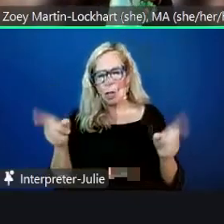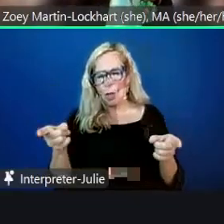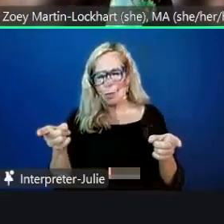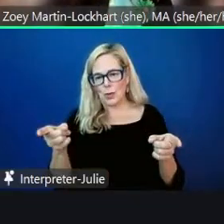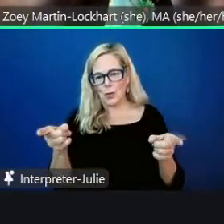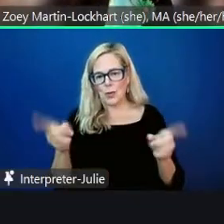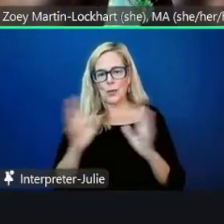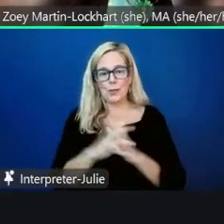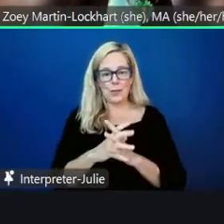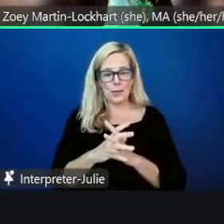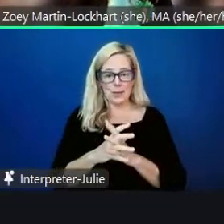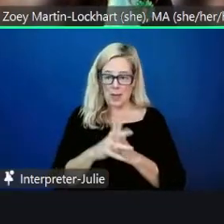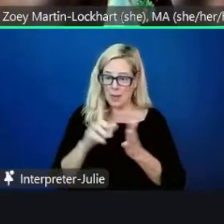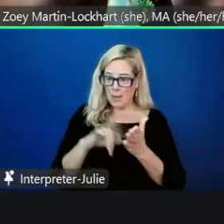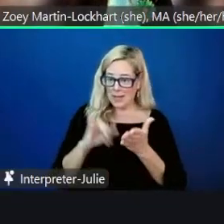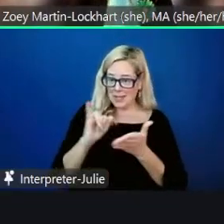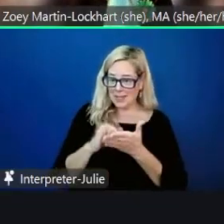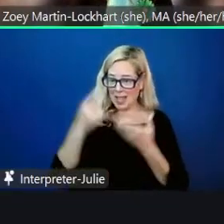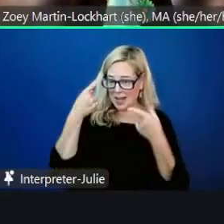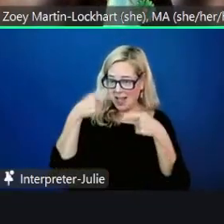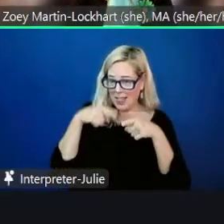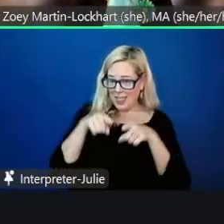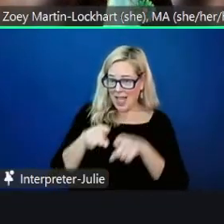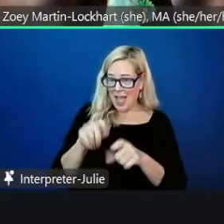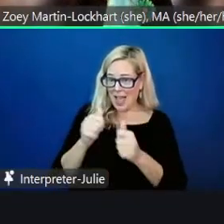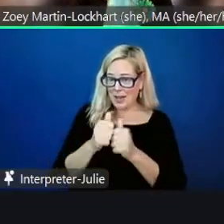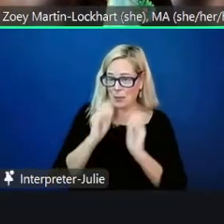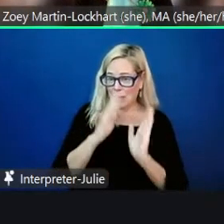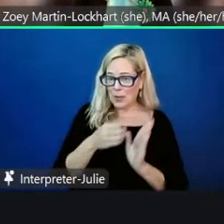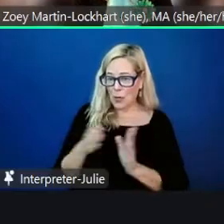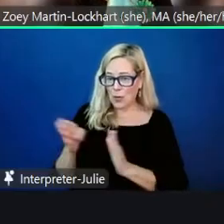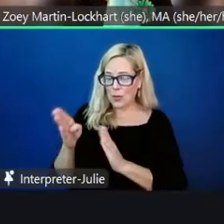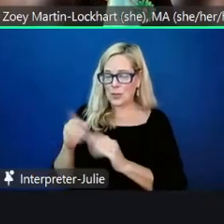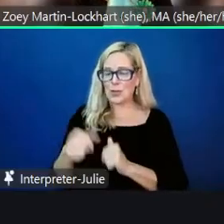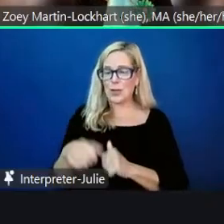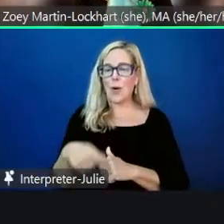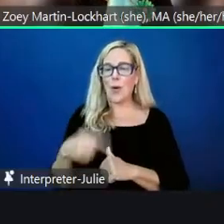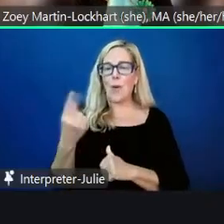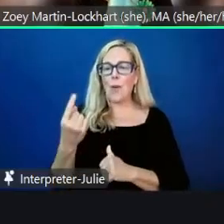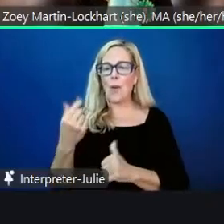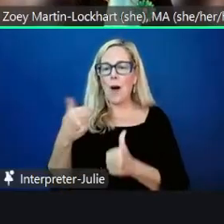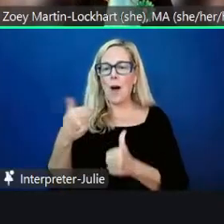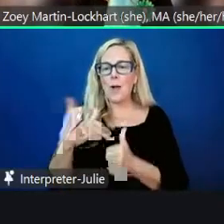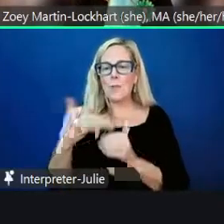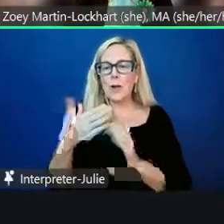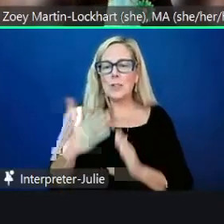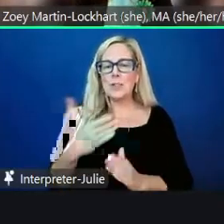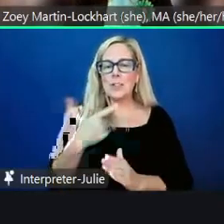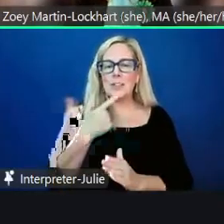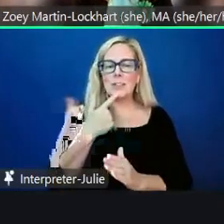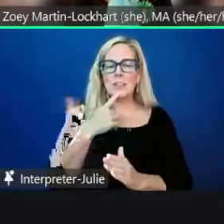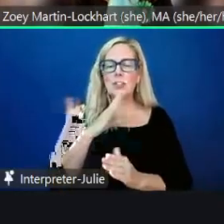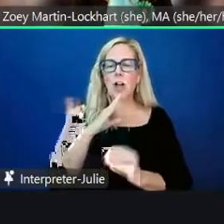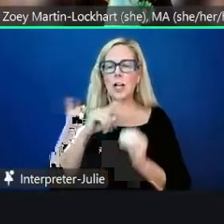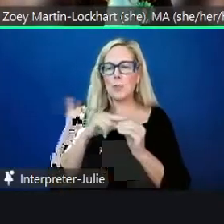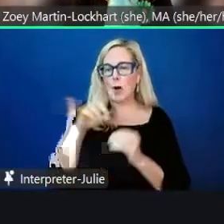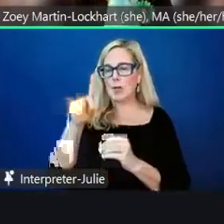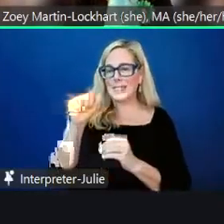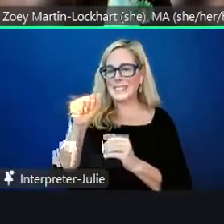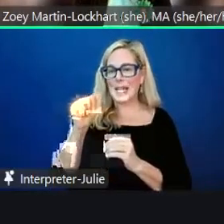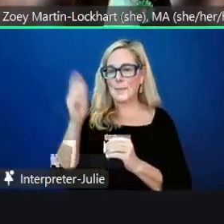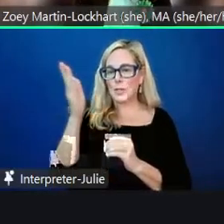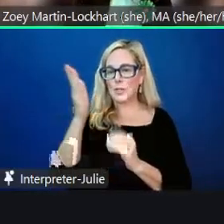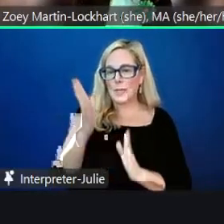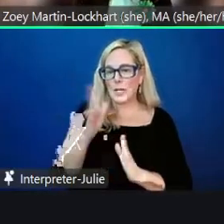with organizers? One interlocutor told me about a disabled speaker who